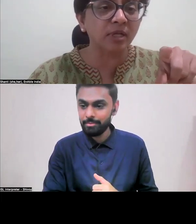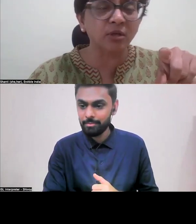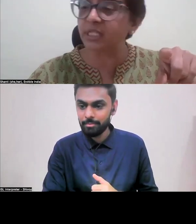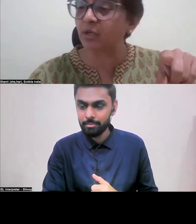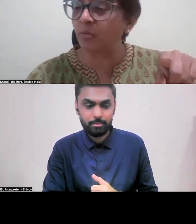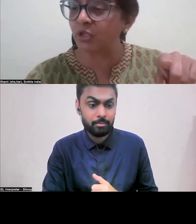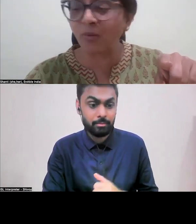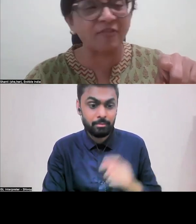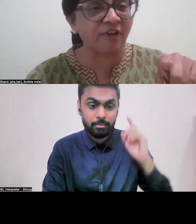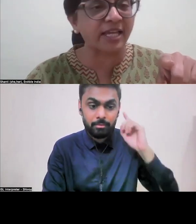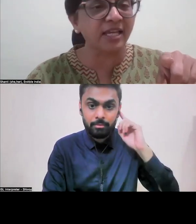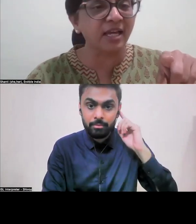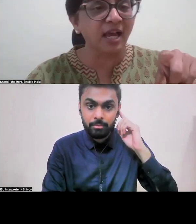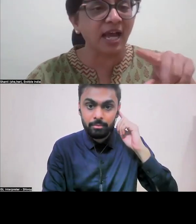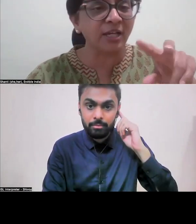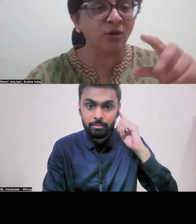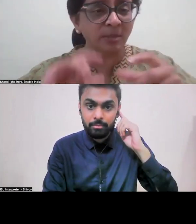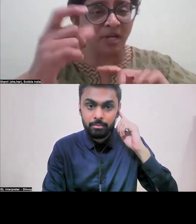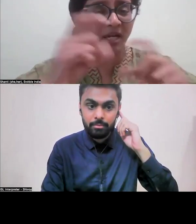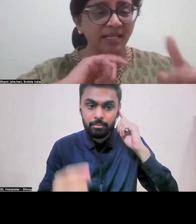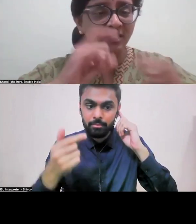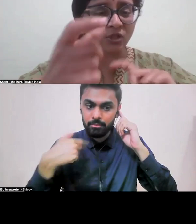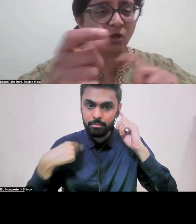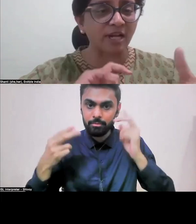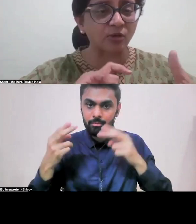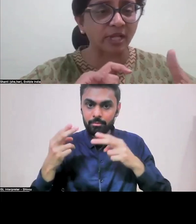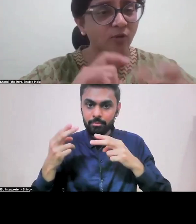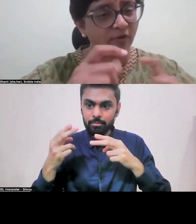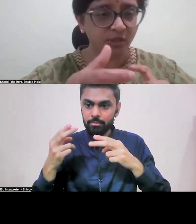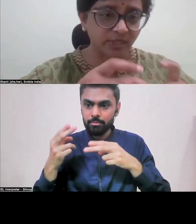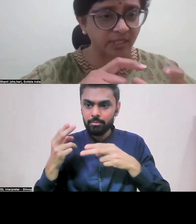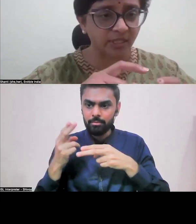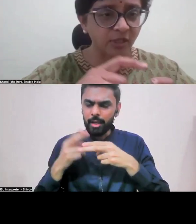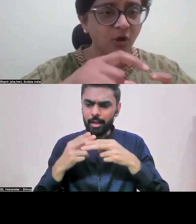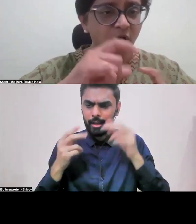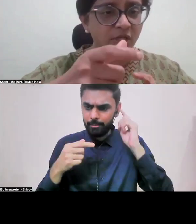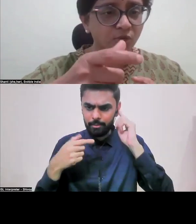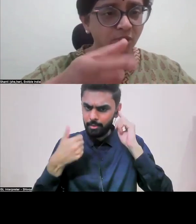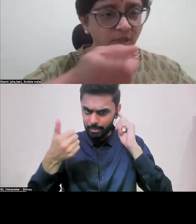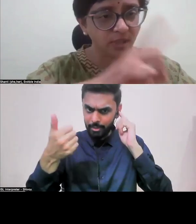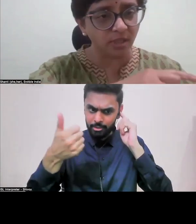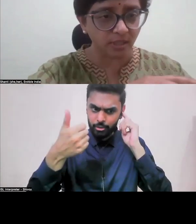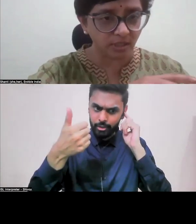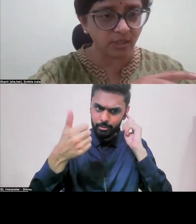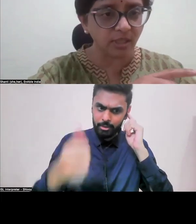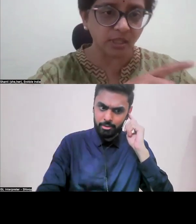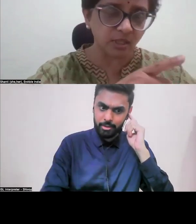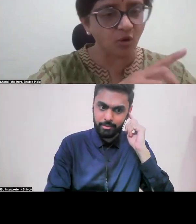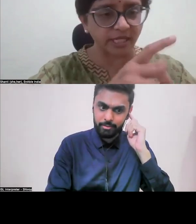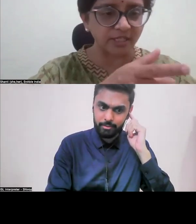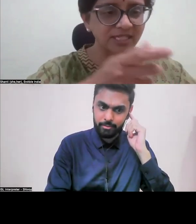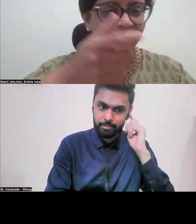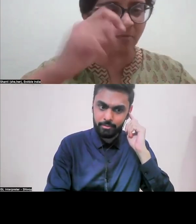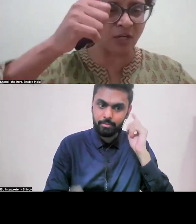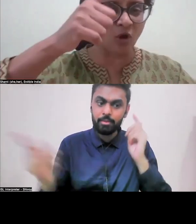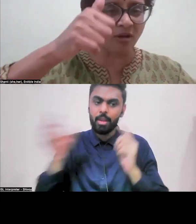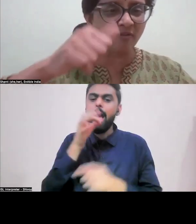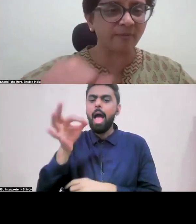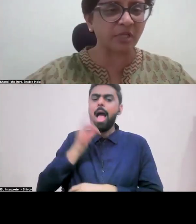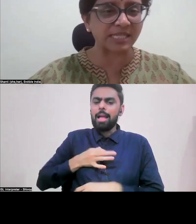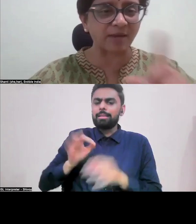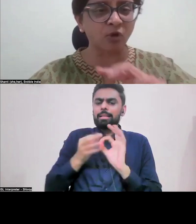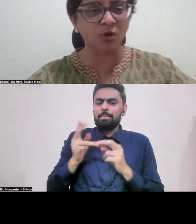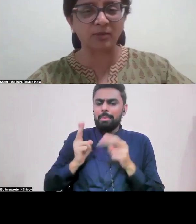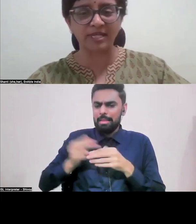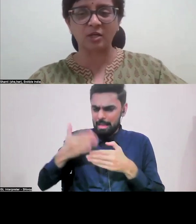Because it's almost 1:05. I know in the middle, I think Saurav had to take over. You can continue or I'm continuing. Okay, just let me